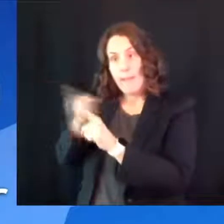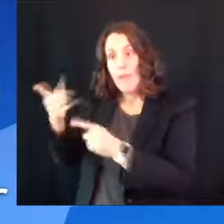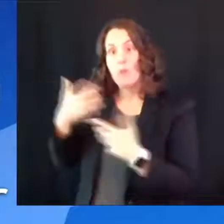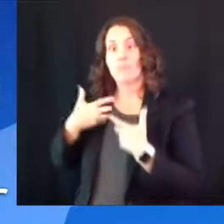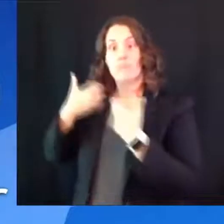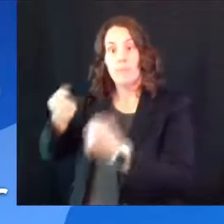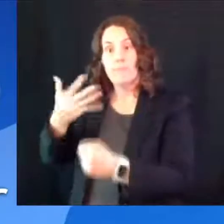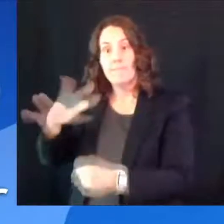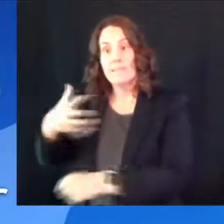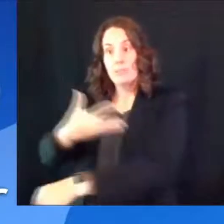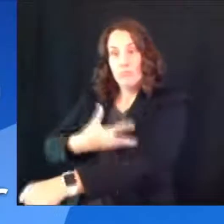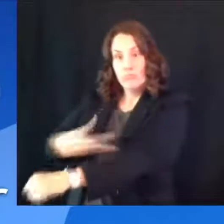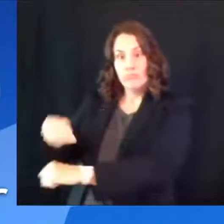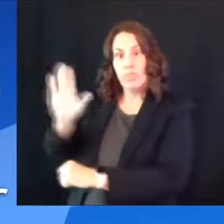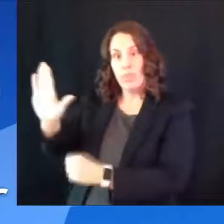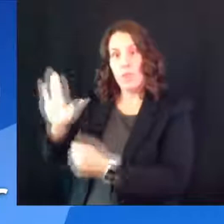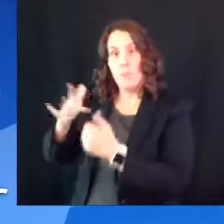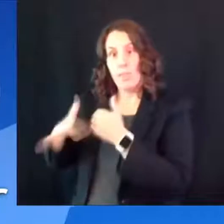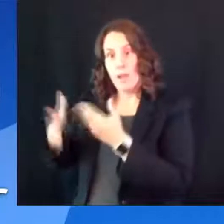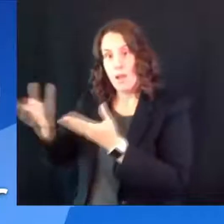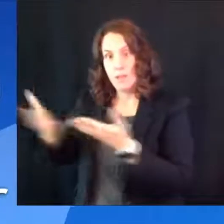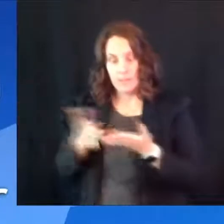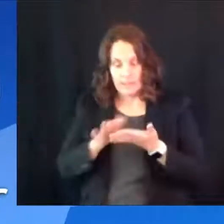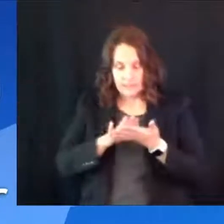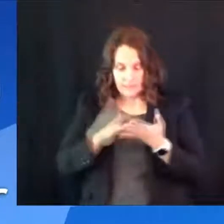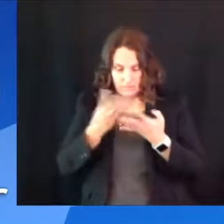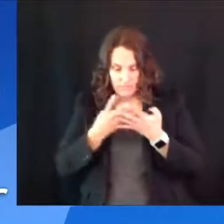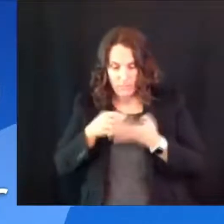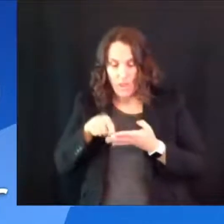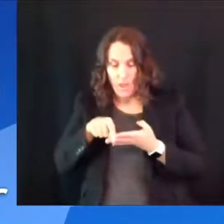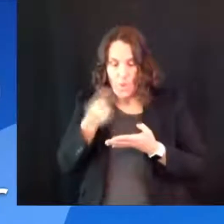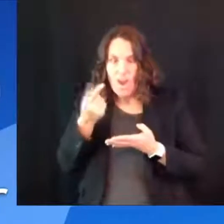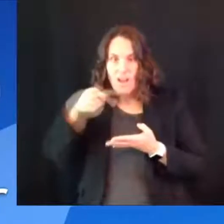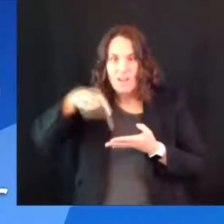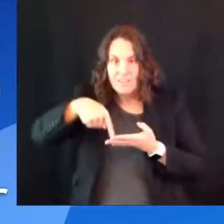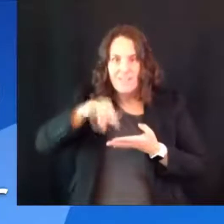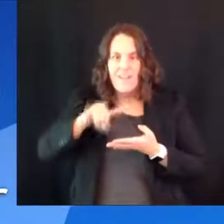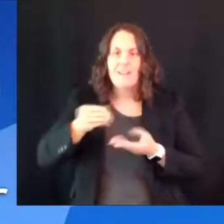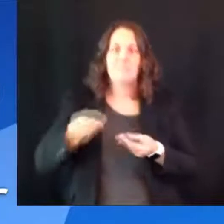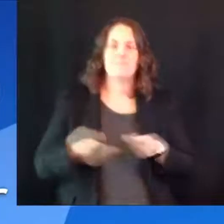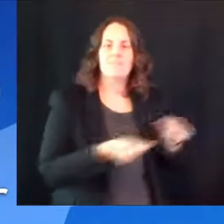show that it's convincingly safe and effective on a large scale. So it's not currently available.